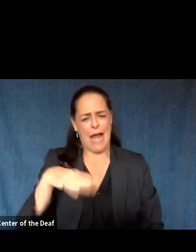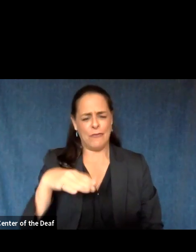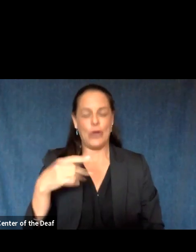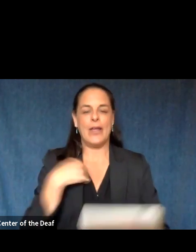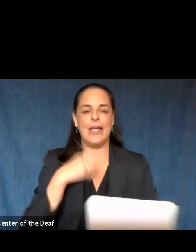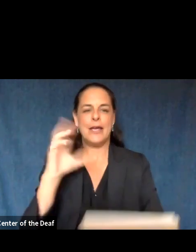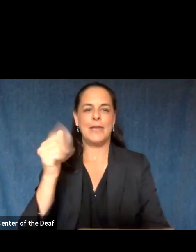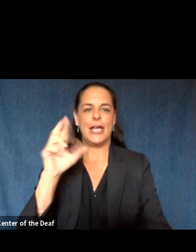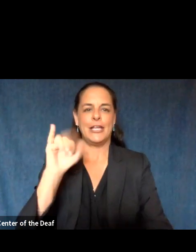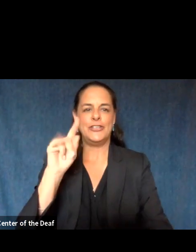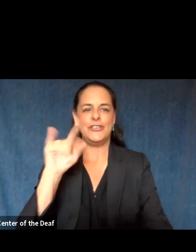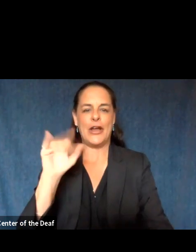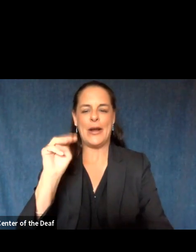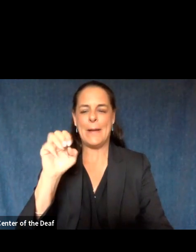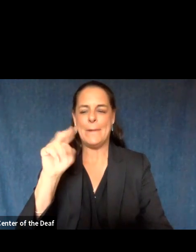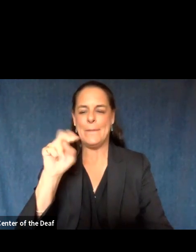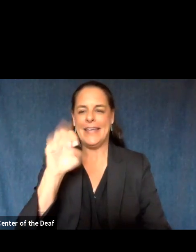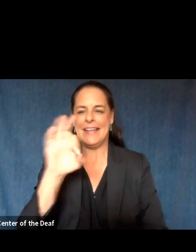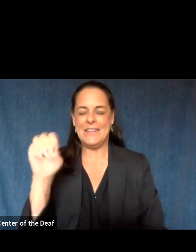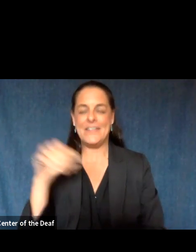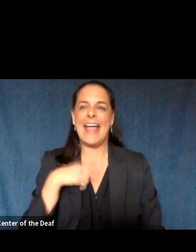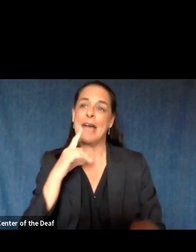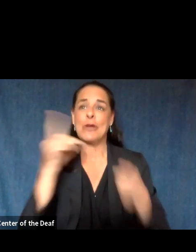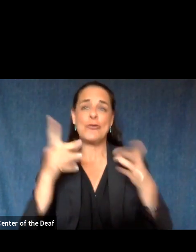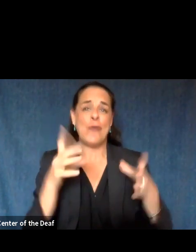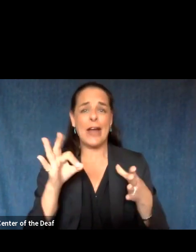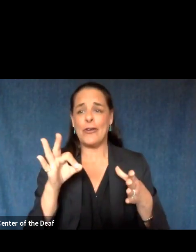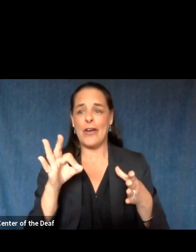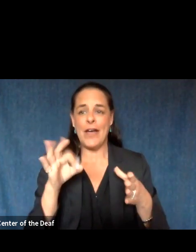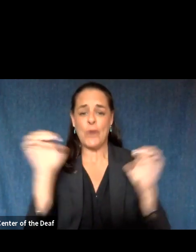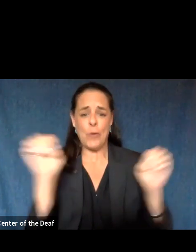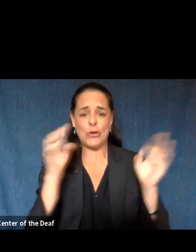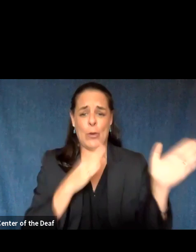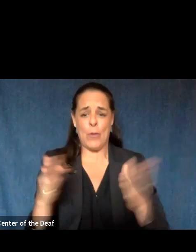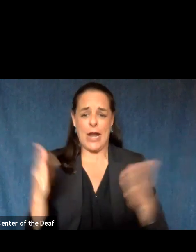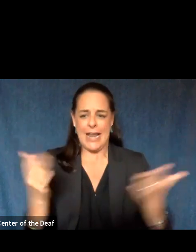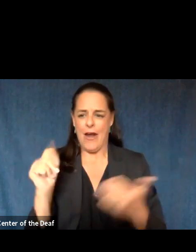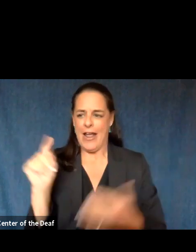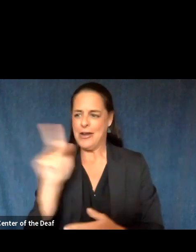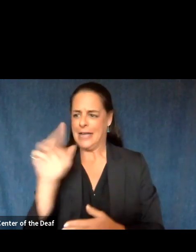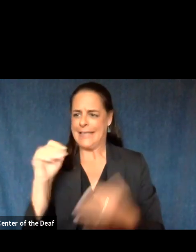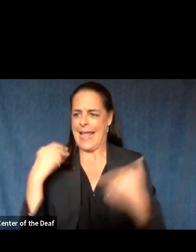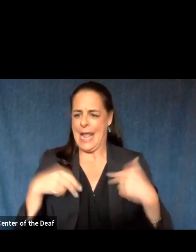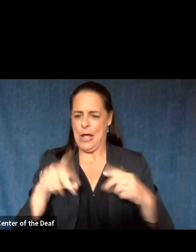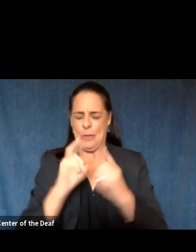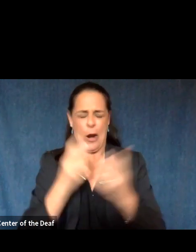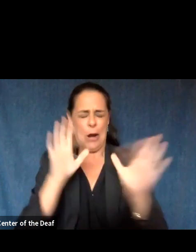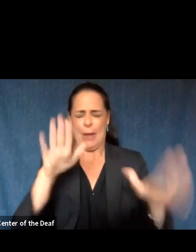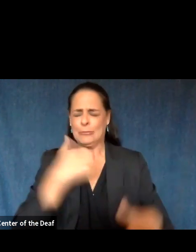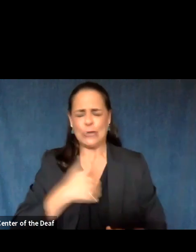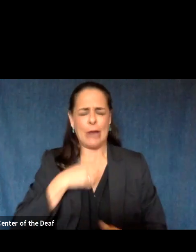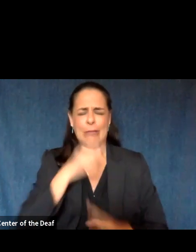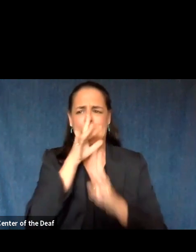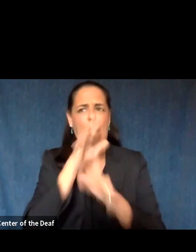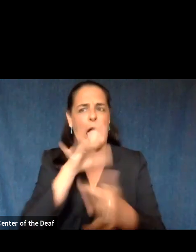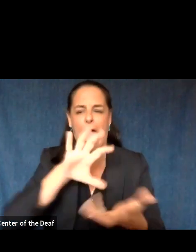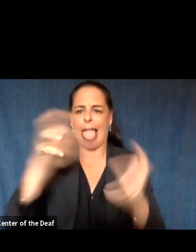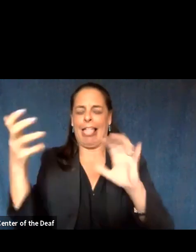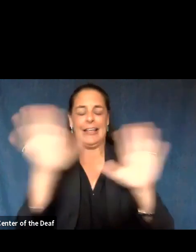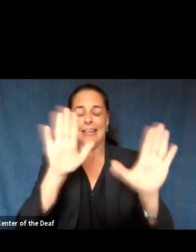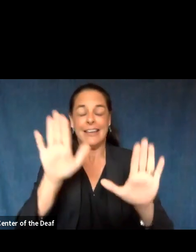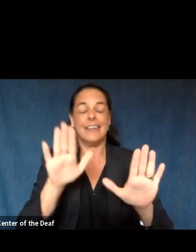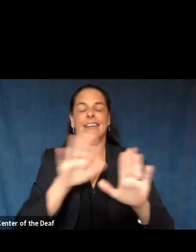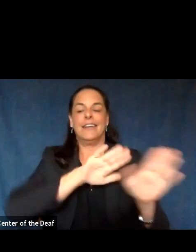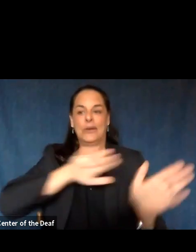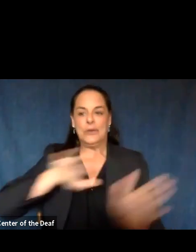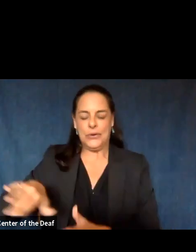and Emergency Preparedness here at Knox County Health Department. I am sorry, I'm just going to get this out of the way. Our moment of gratitude